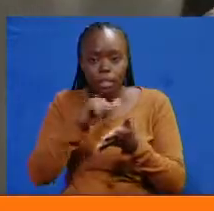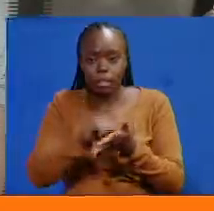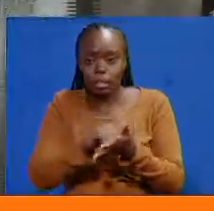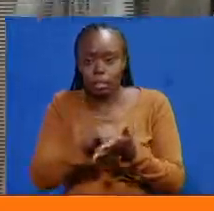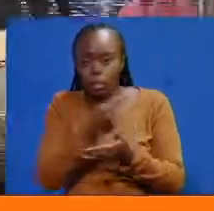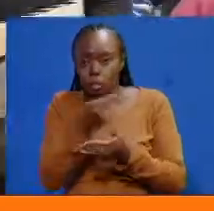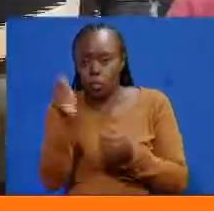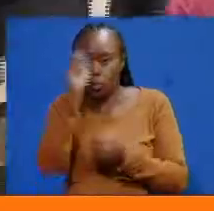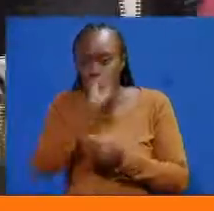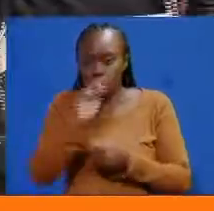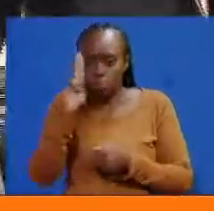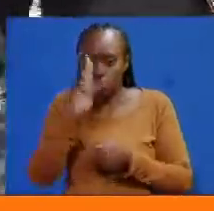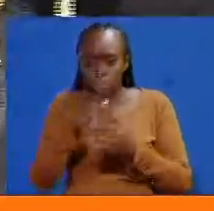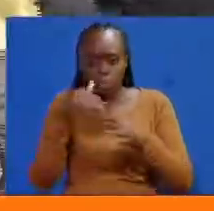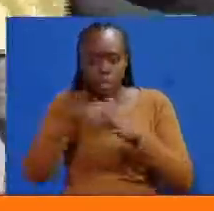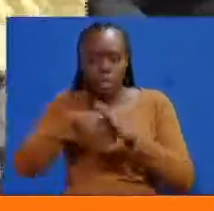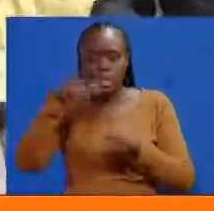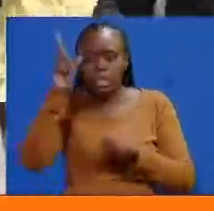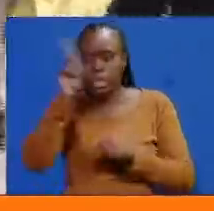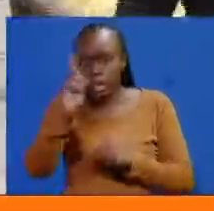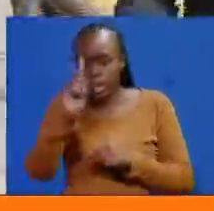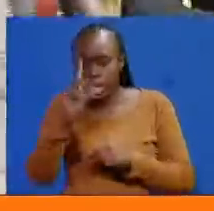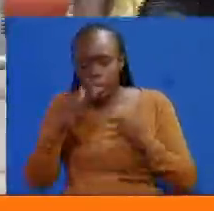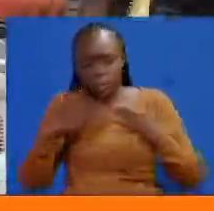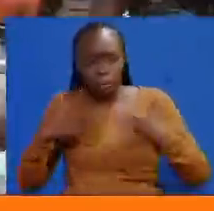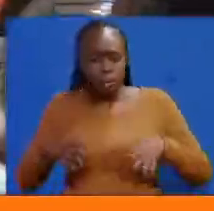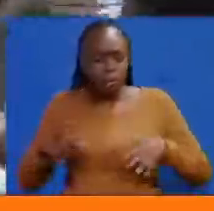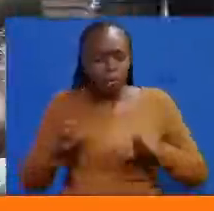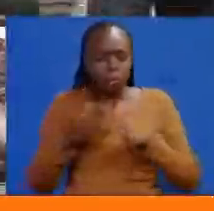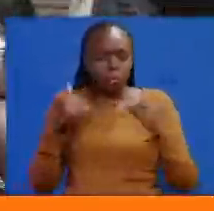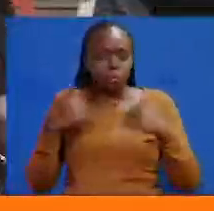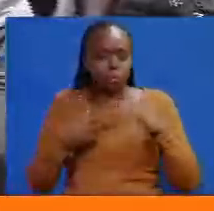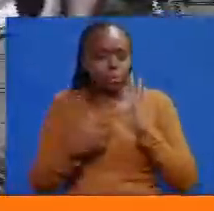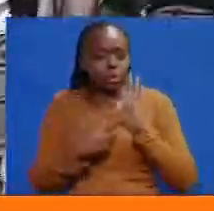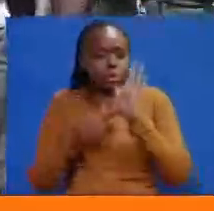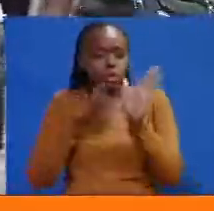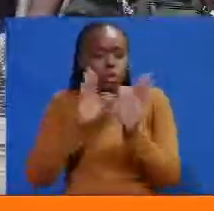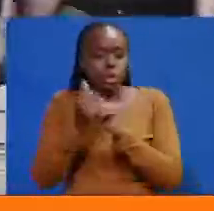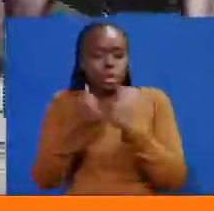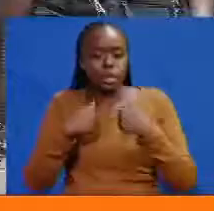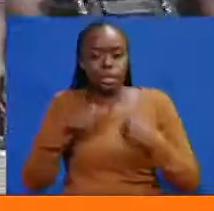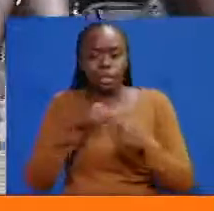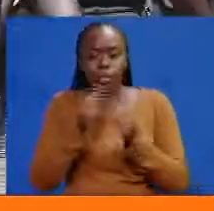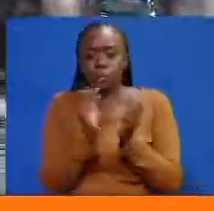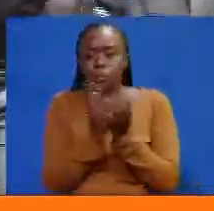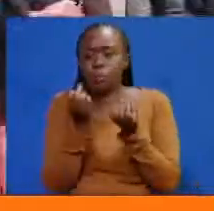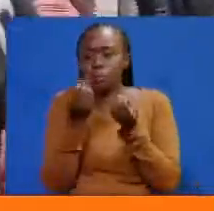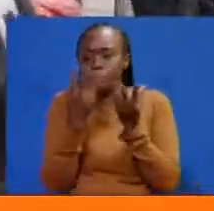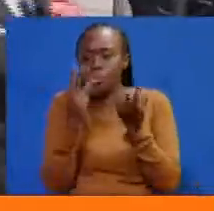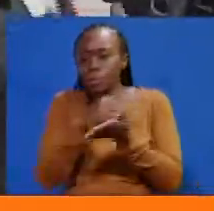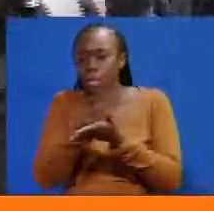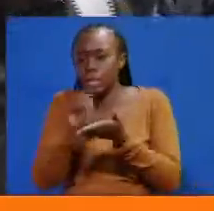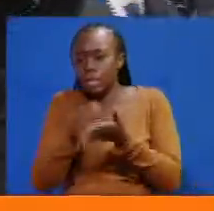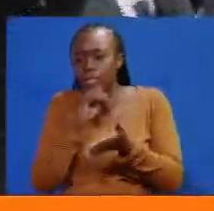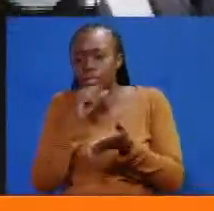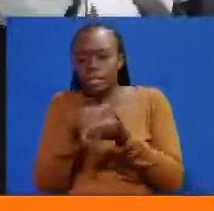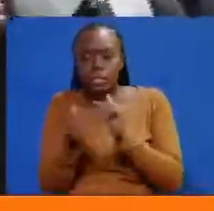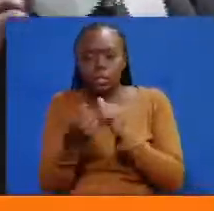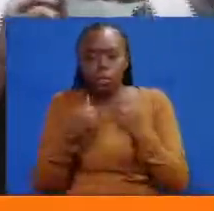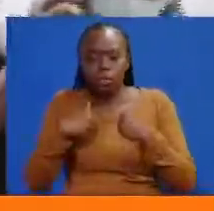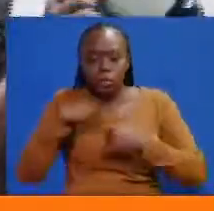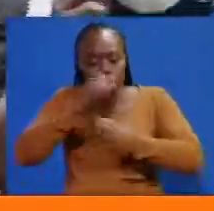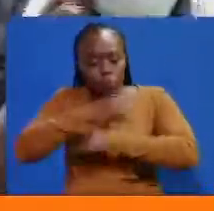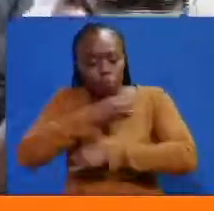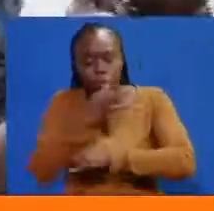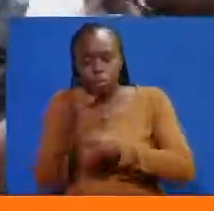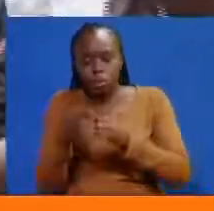The president had. In Nairobi, residents have expressed their views on the ruling, most of them endorsing it and lauding the independence